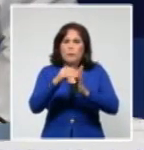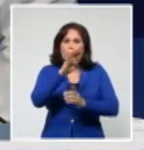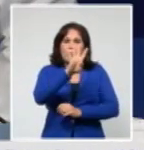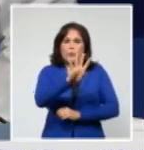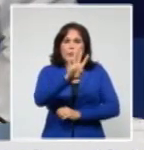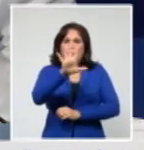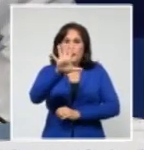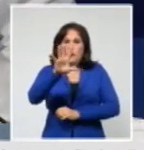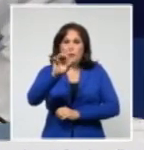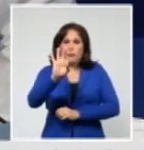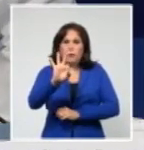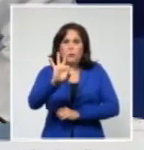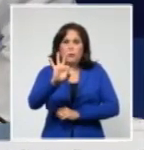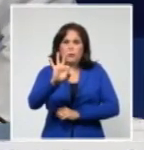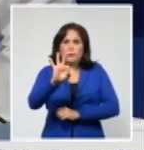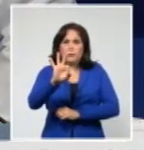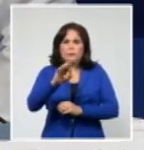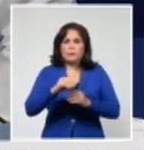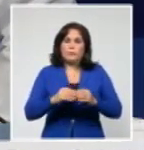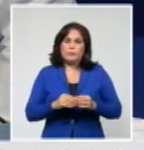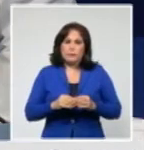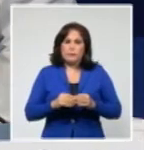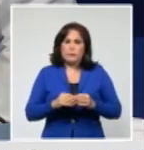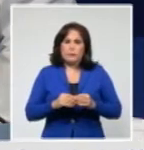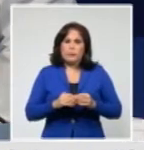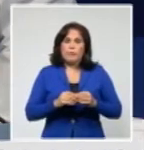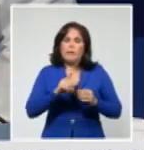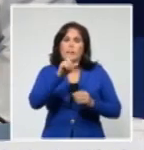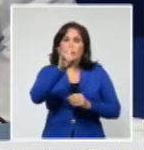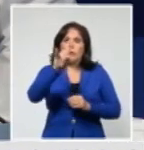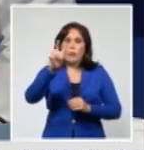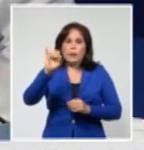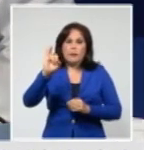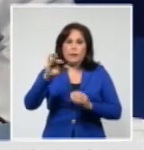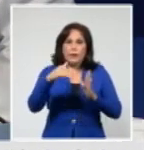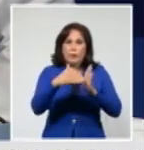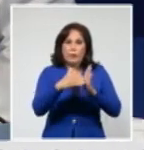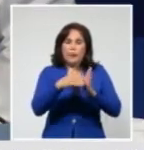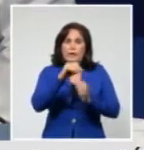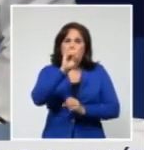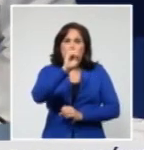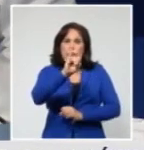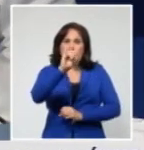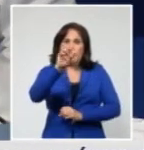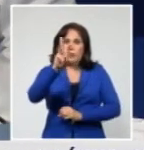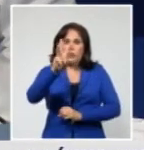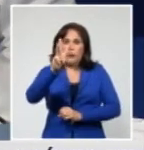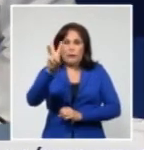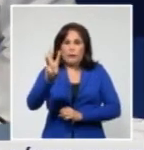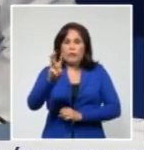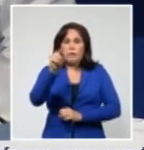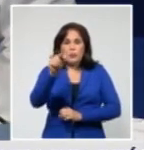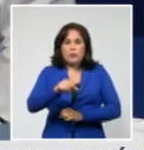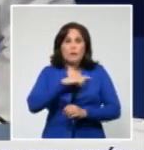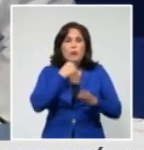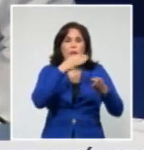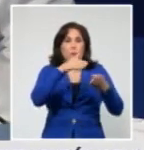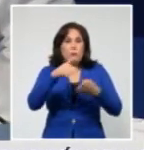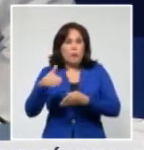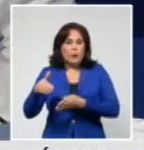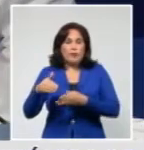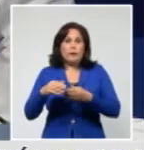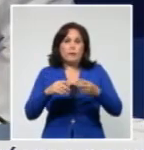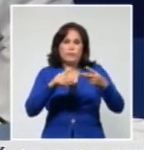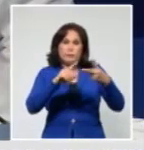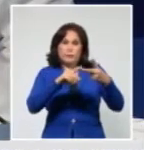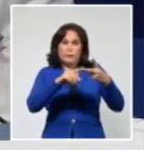197,633 COVID-19 fatalities. India has over 5 million cases, then Brazil with almost 4.5